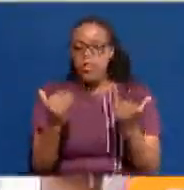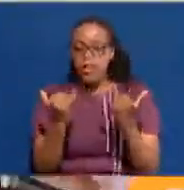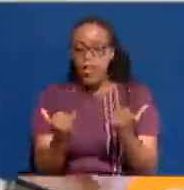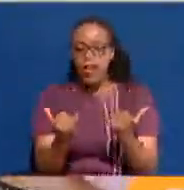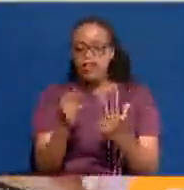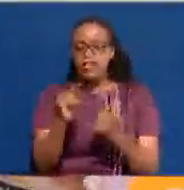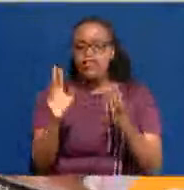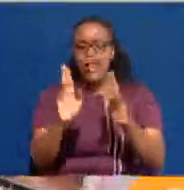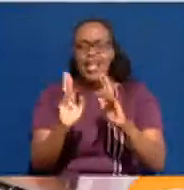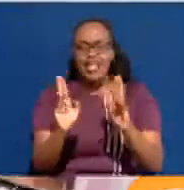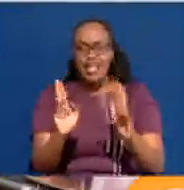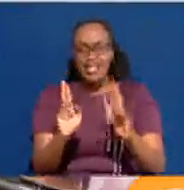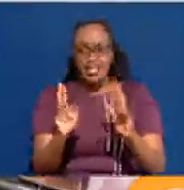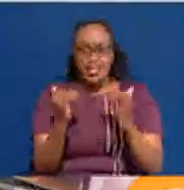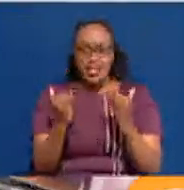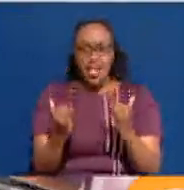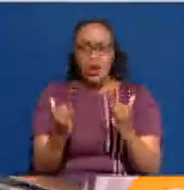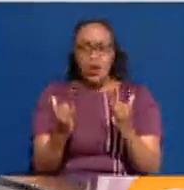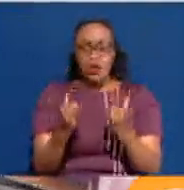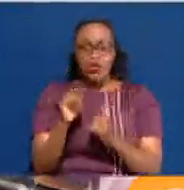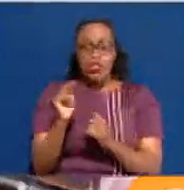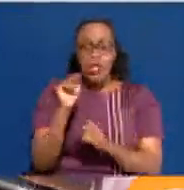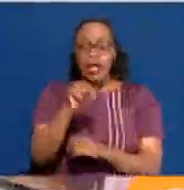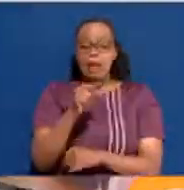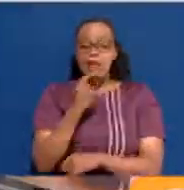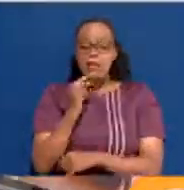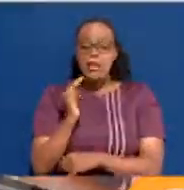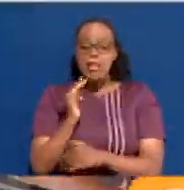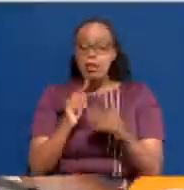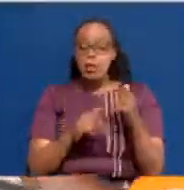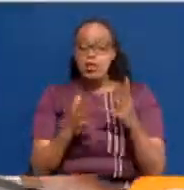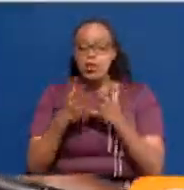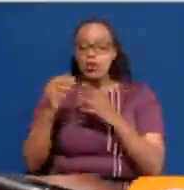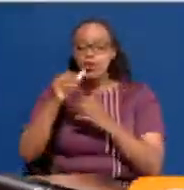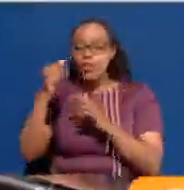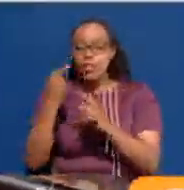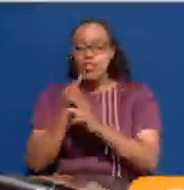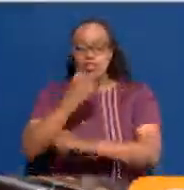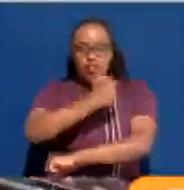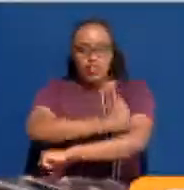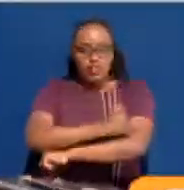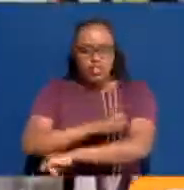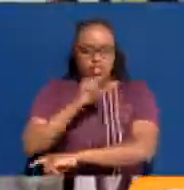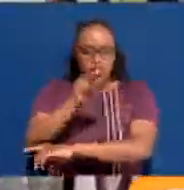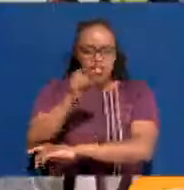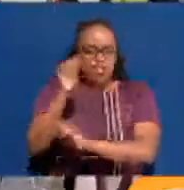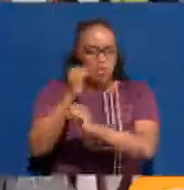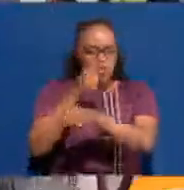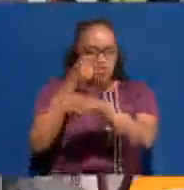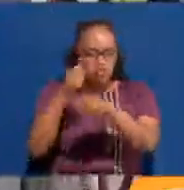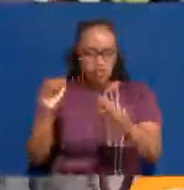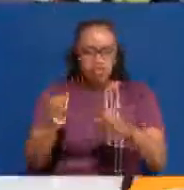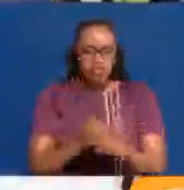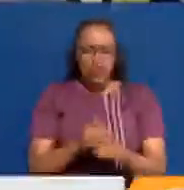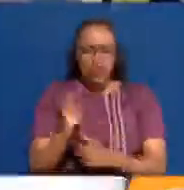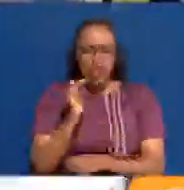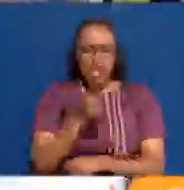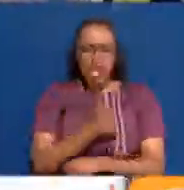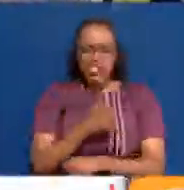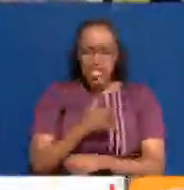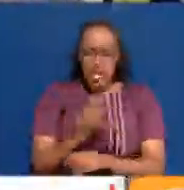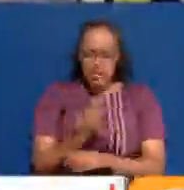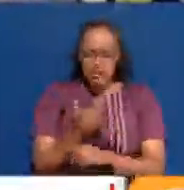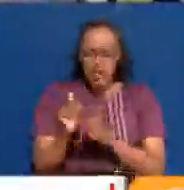sasa siko tayari. Na saa hizi ndio unakuja kutuambia saa hii tuende shule ingine. Hiyo haiwezekani. Tumechanga